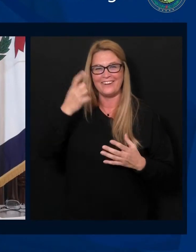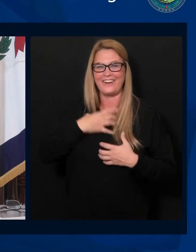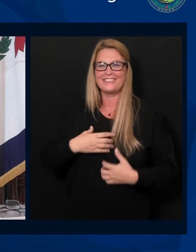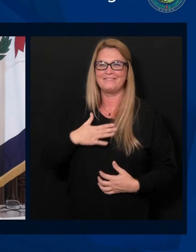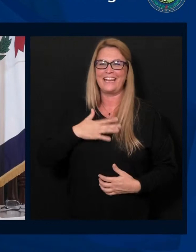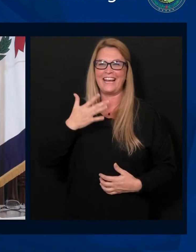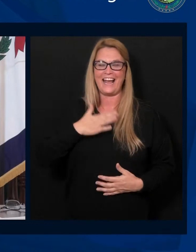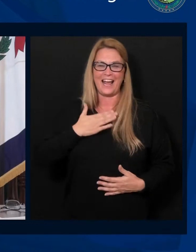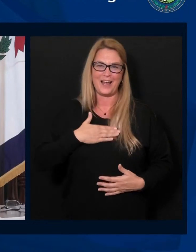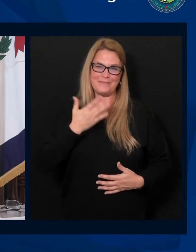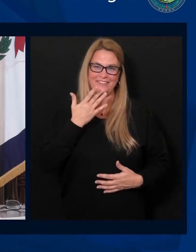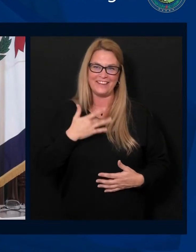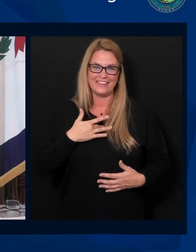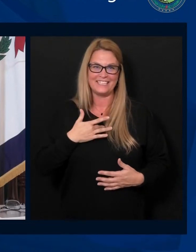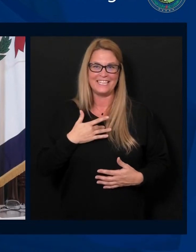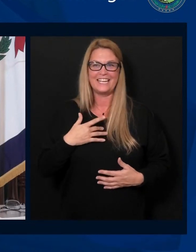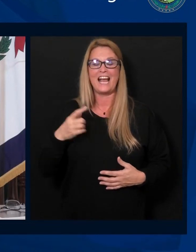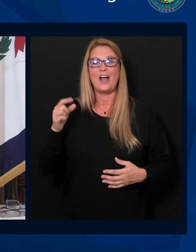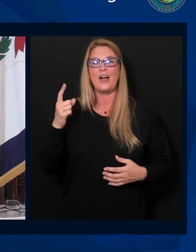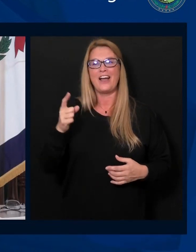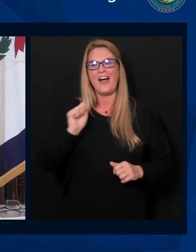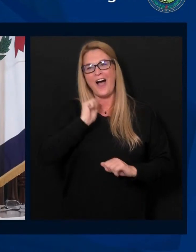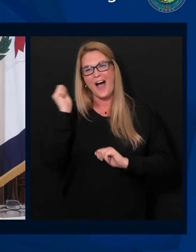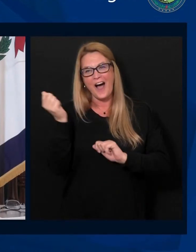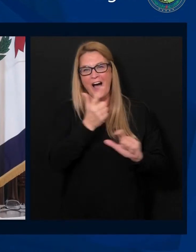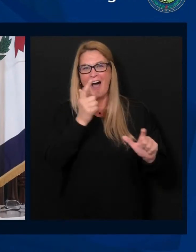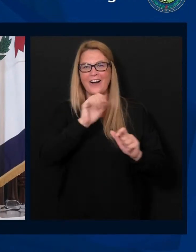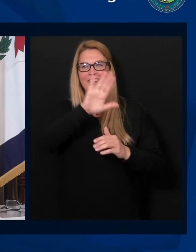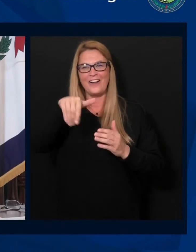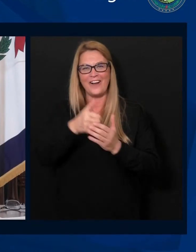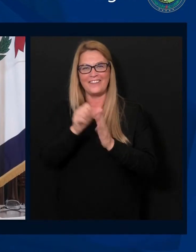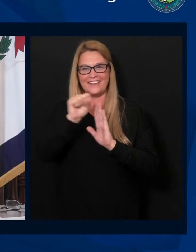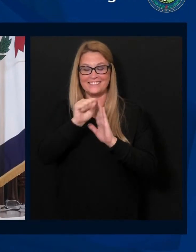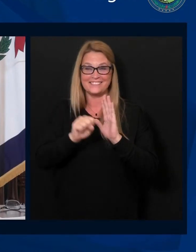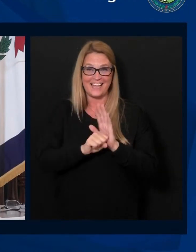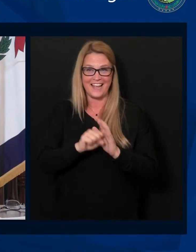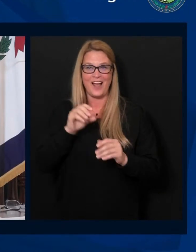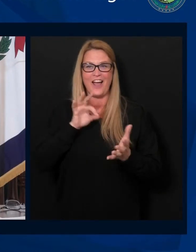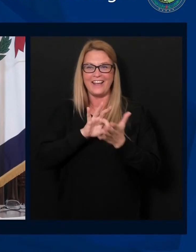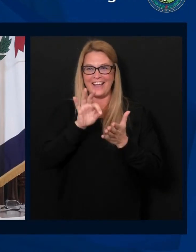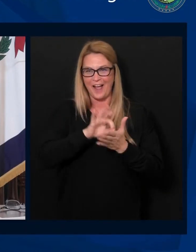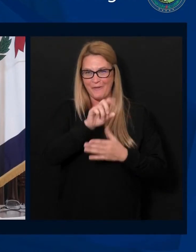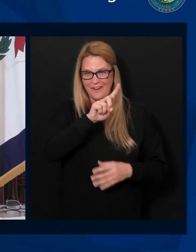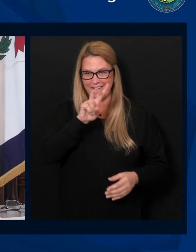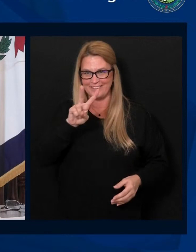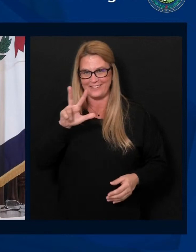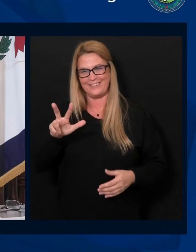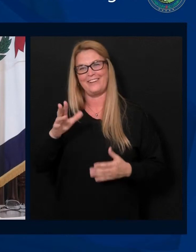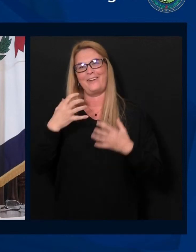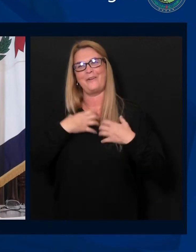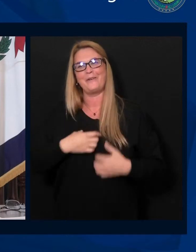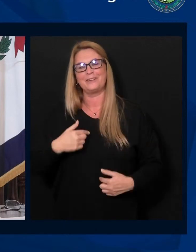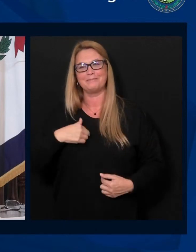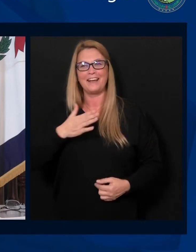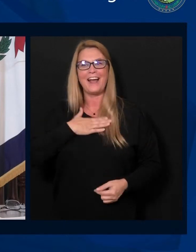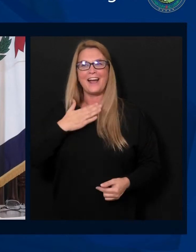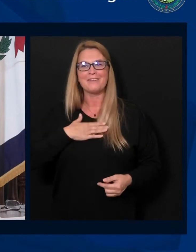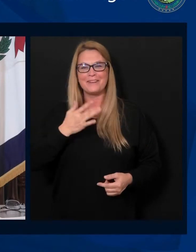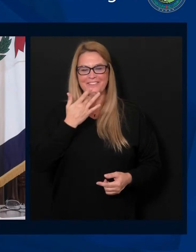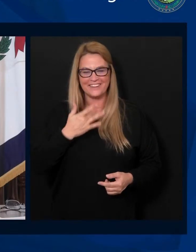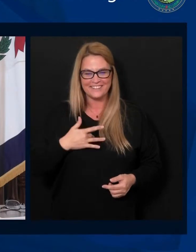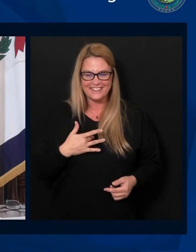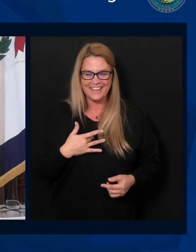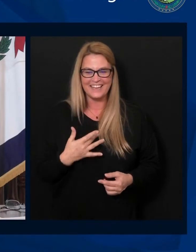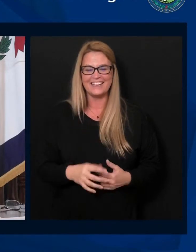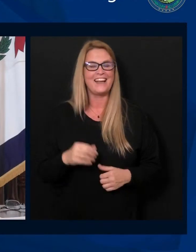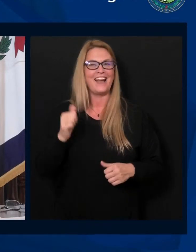of you on three with me all across this state, let's all wish her happy birthday. I'm not going to go